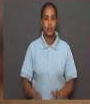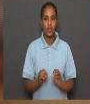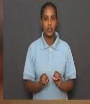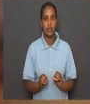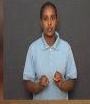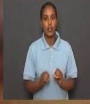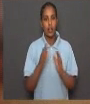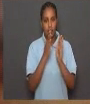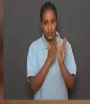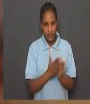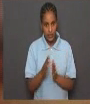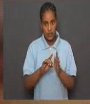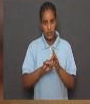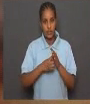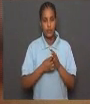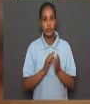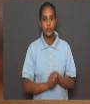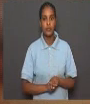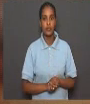Students, let's get ready.